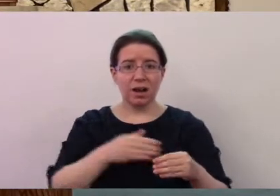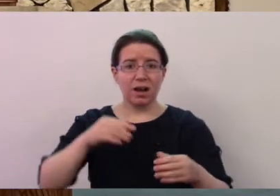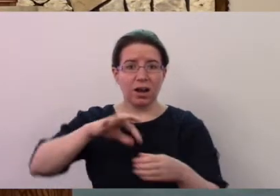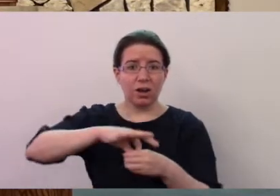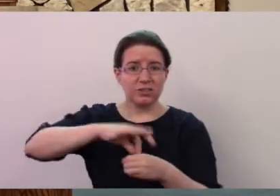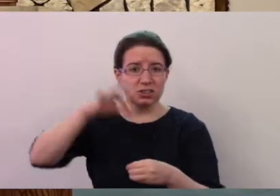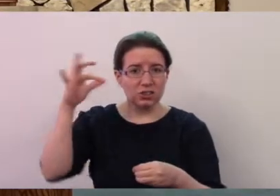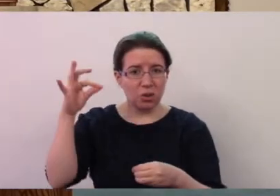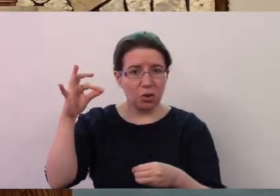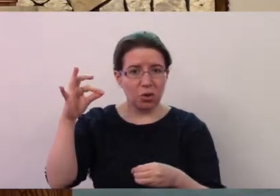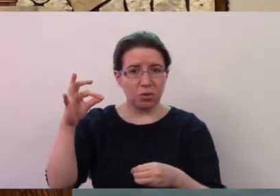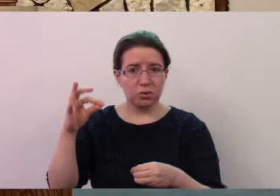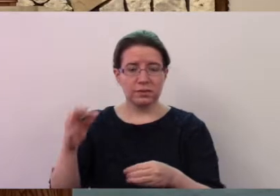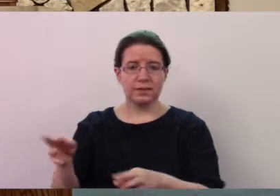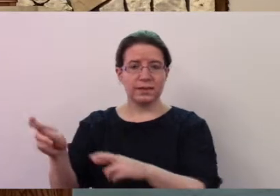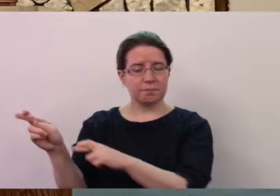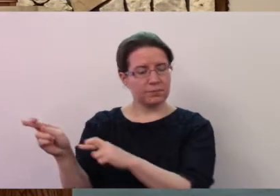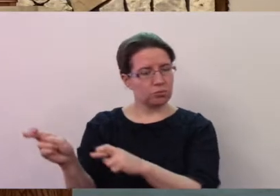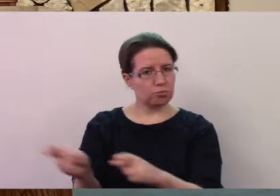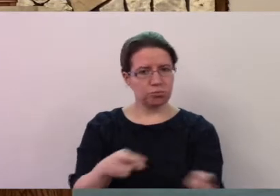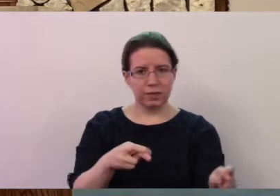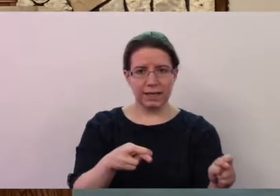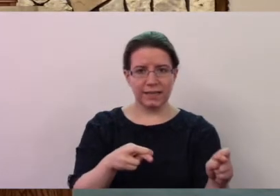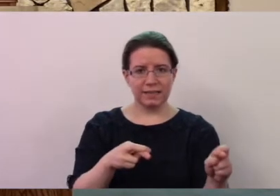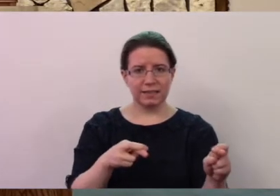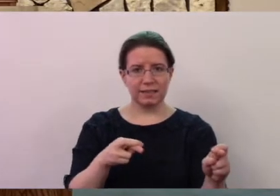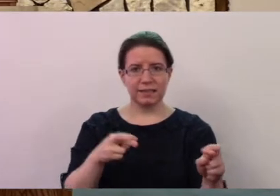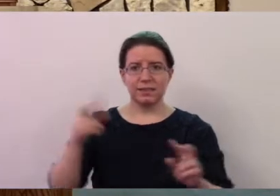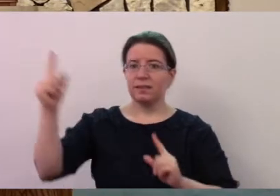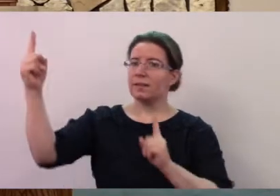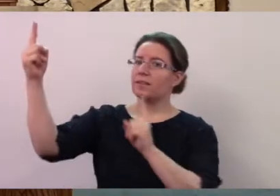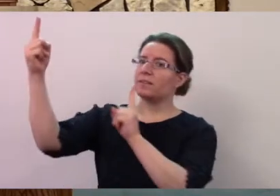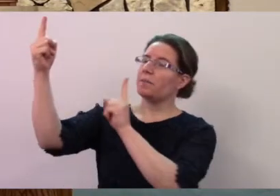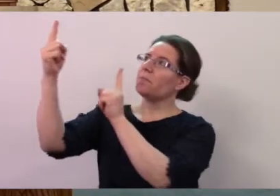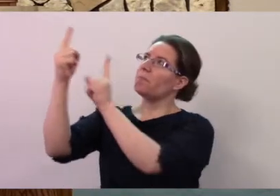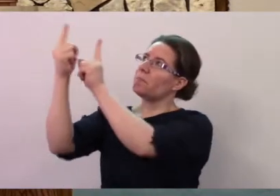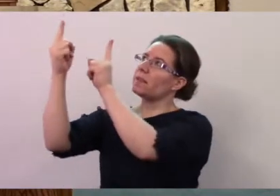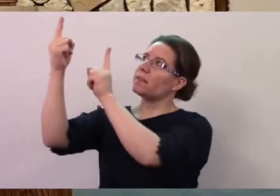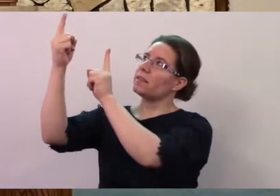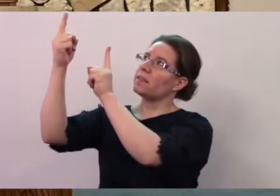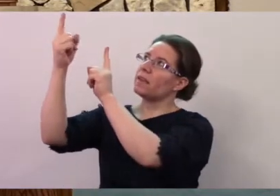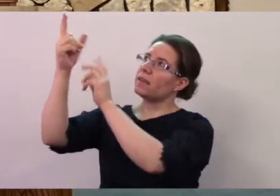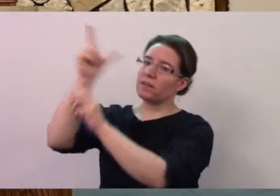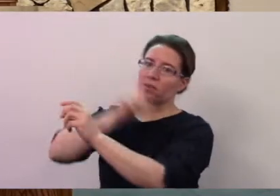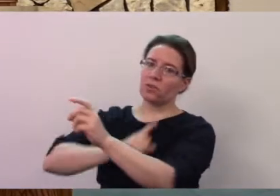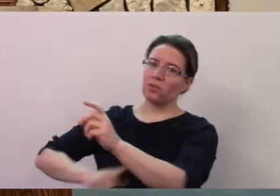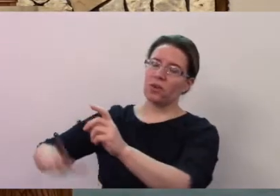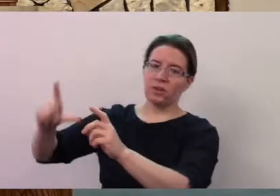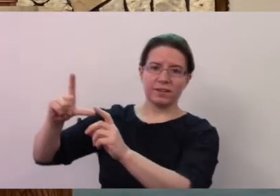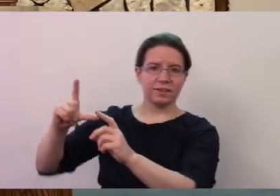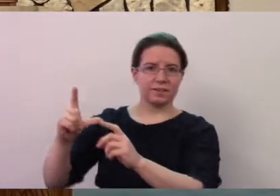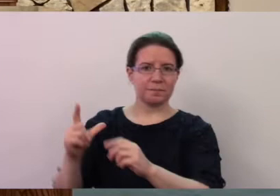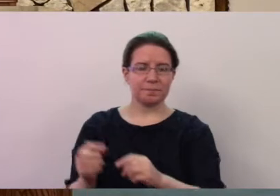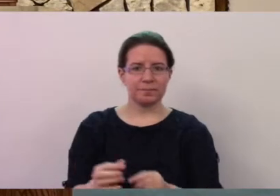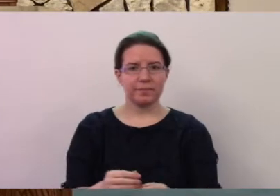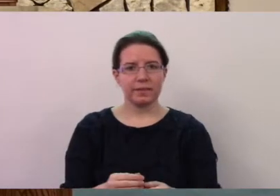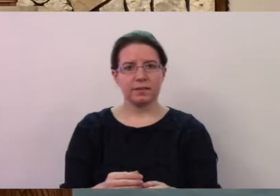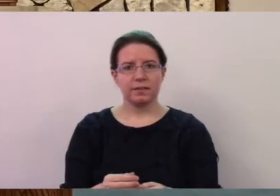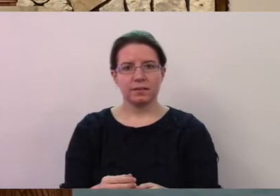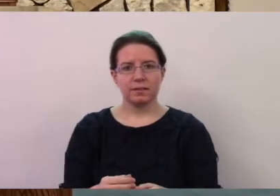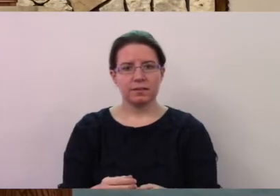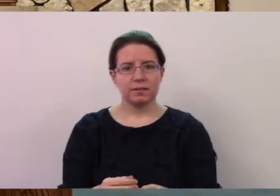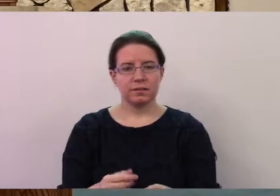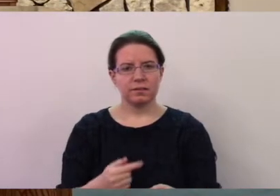and get ready, hallelujah, to meet the Lord in the air. Amen. Hallelujah. I shared with you